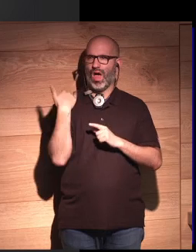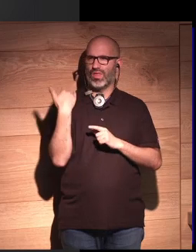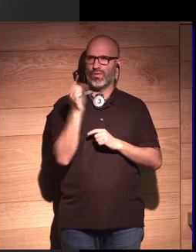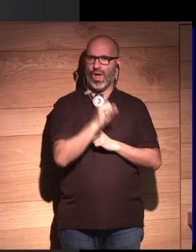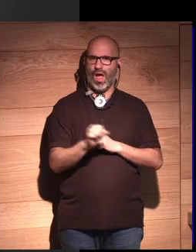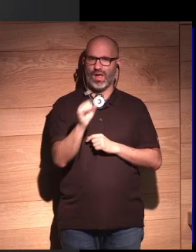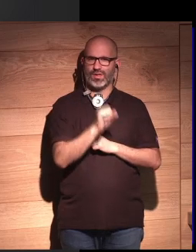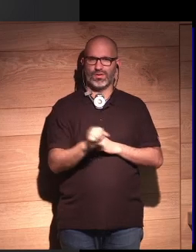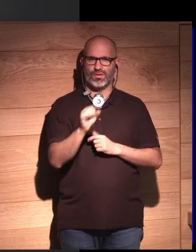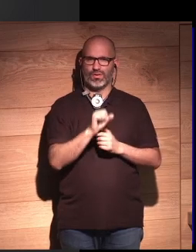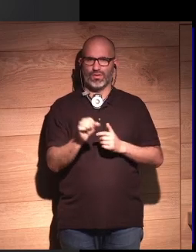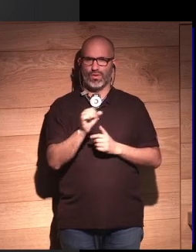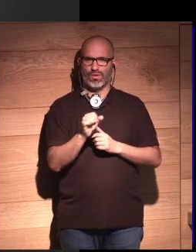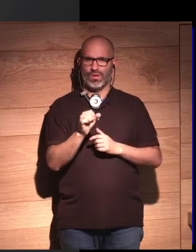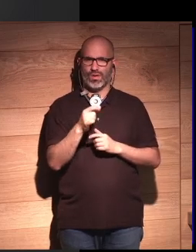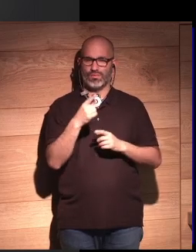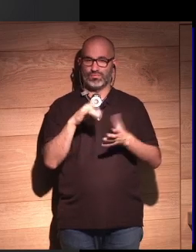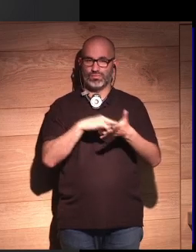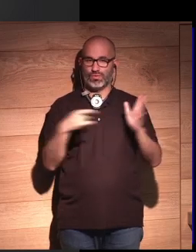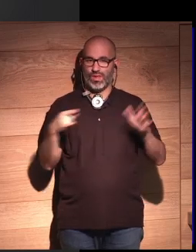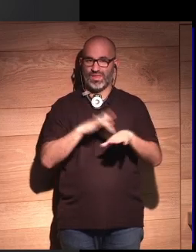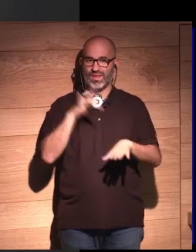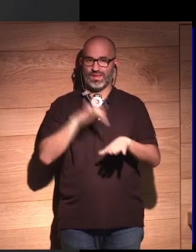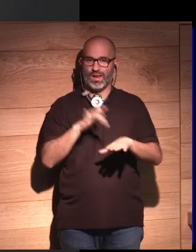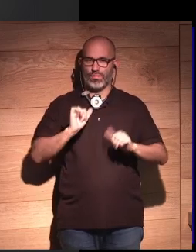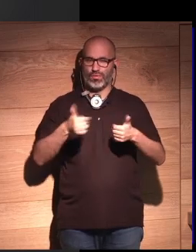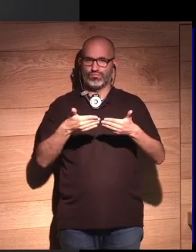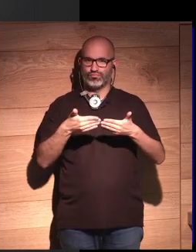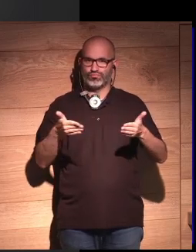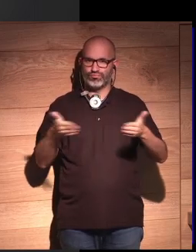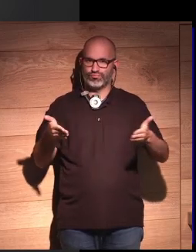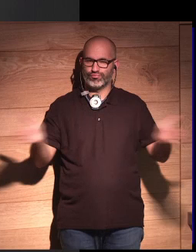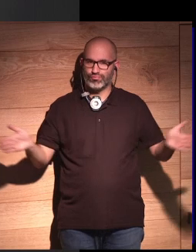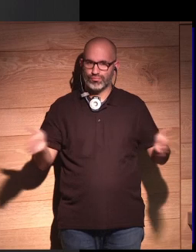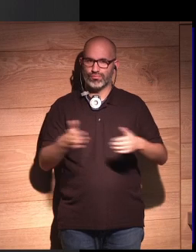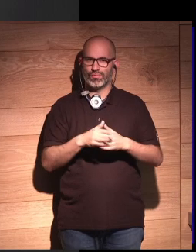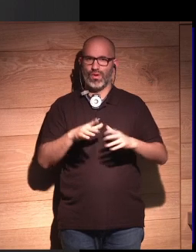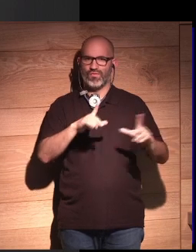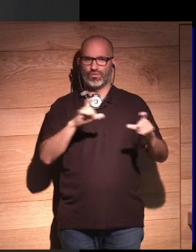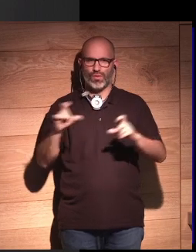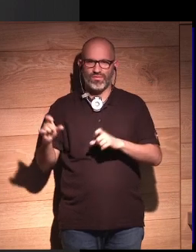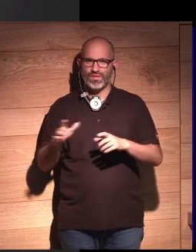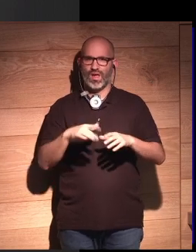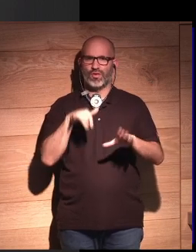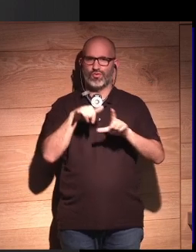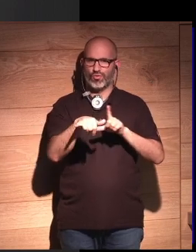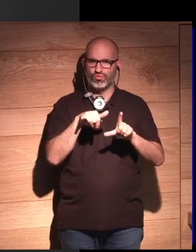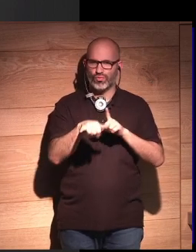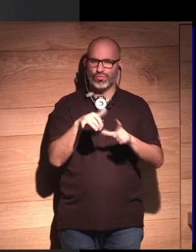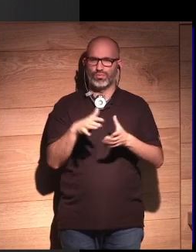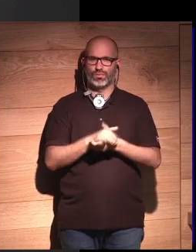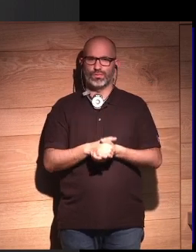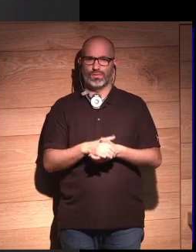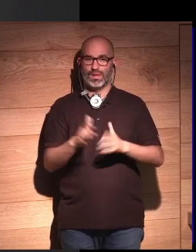to our filmmakers. Digital cinematography, and a little thing called YouTube started to creep up into the